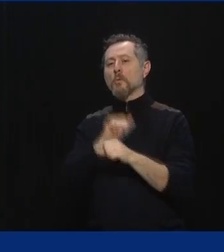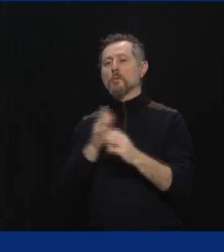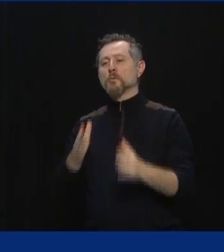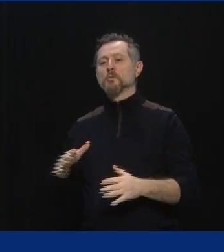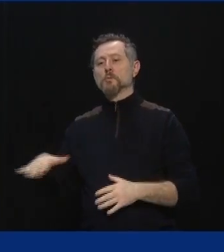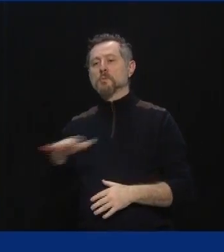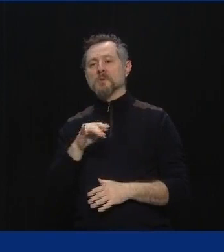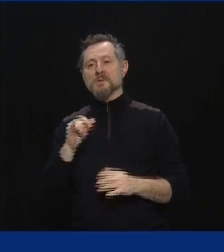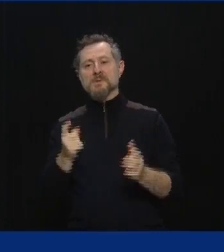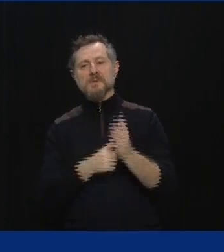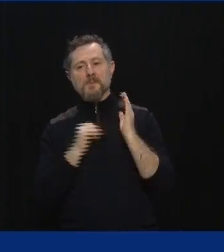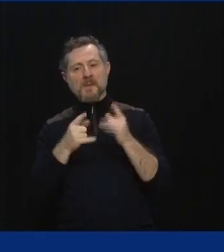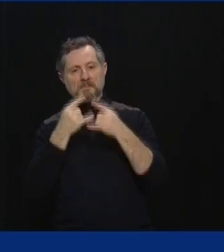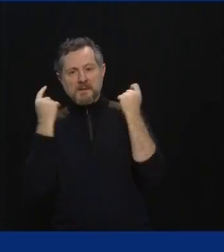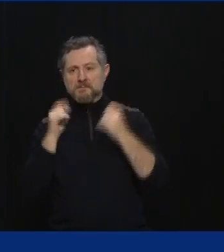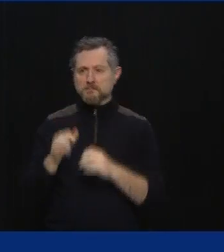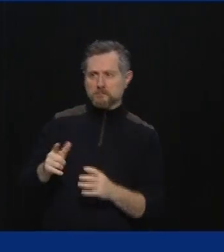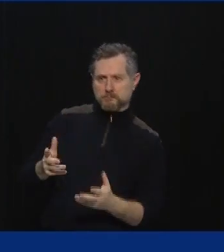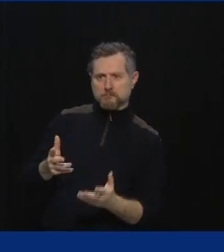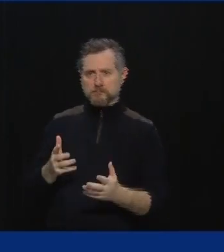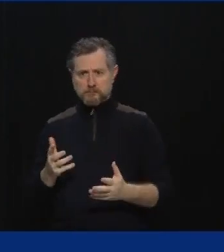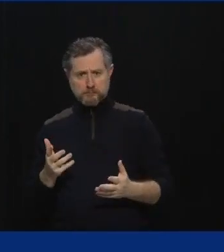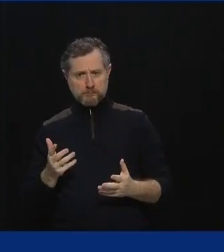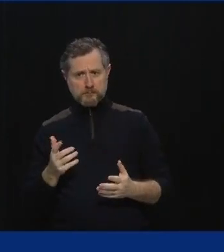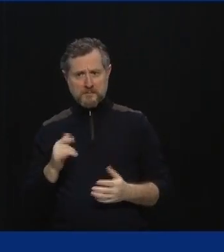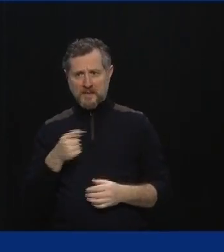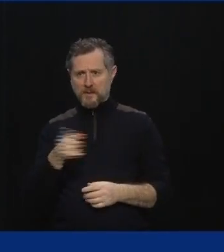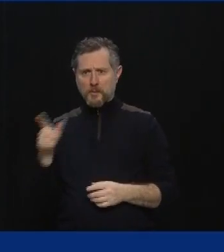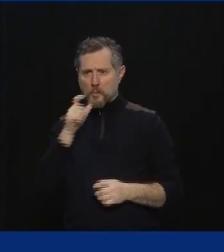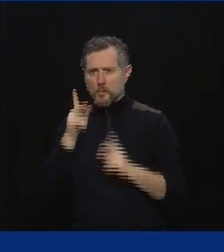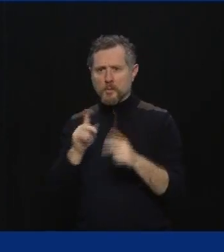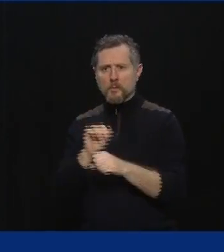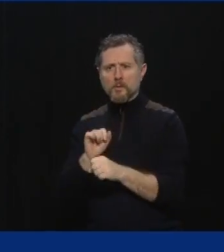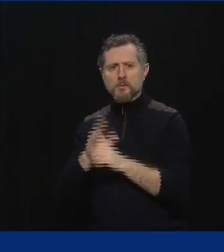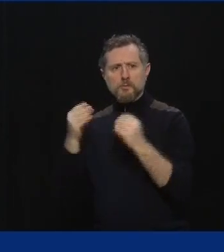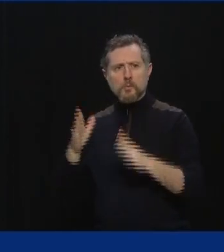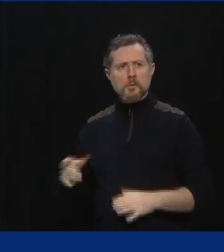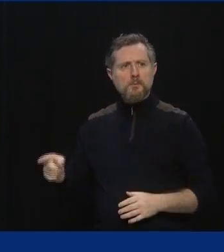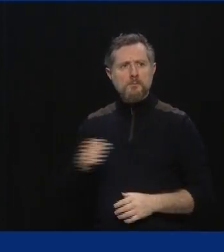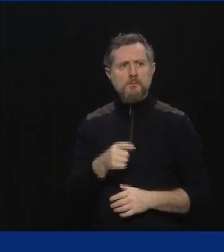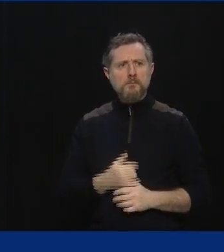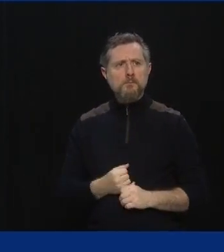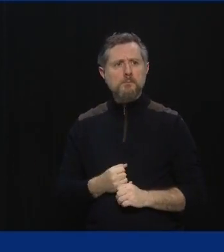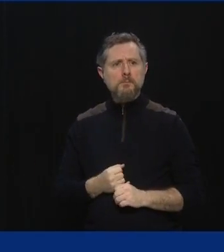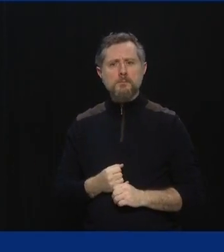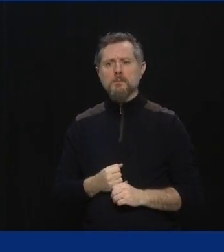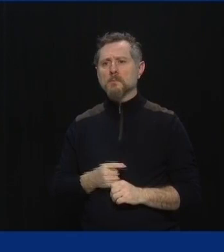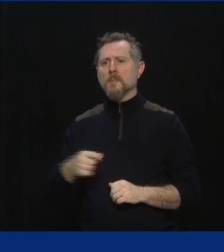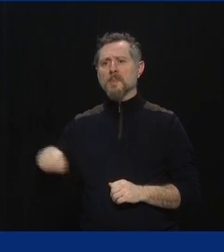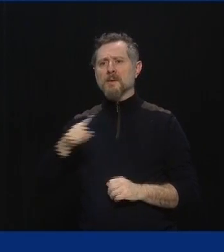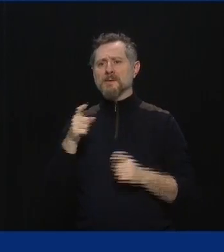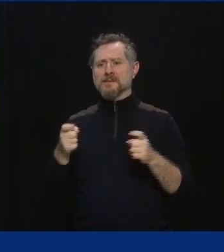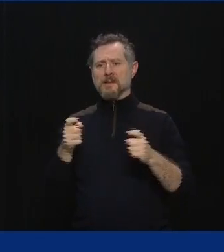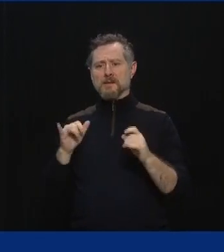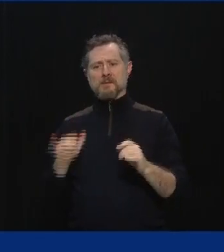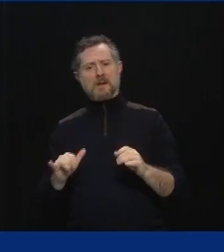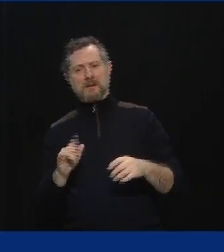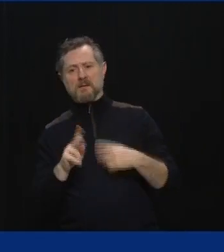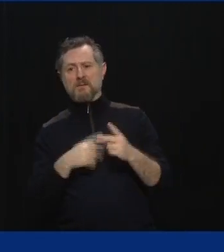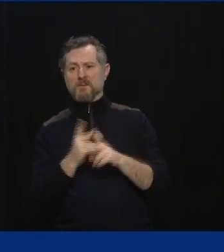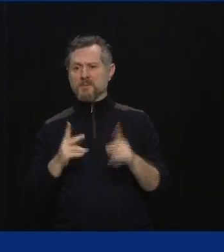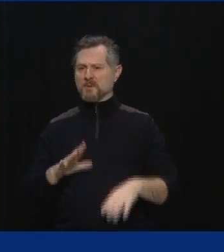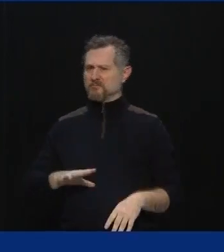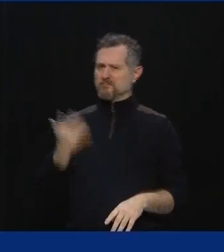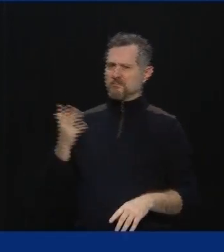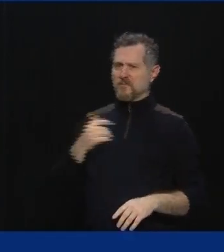what do you say to the clerks and to the, you know, that are dealing with a public that hasn't worn